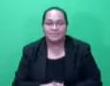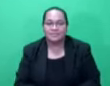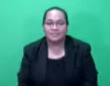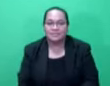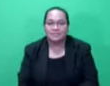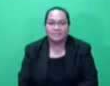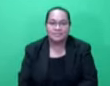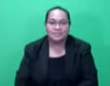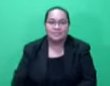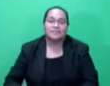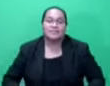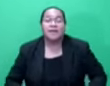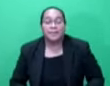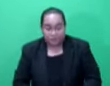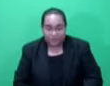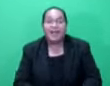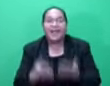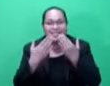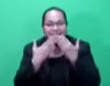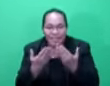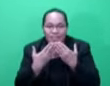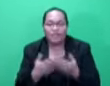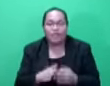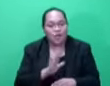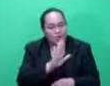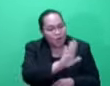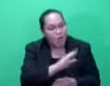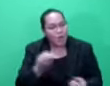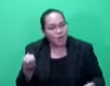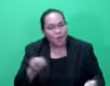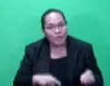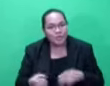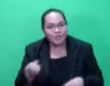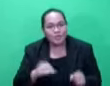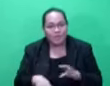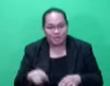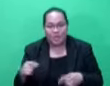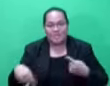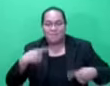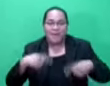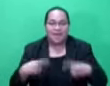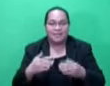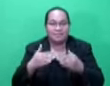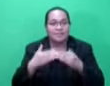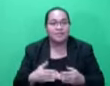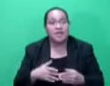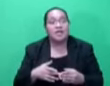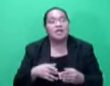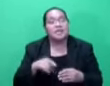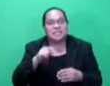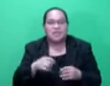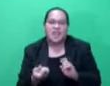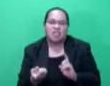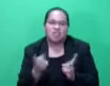I thank the Honorable Gavoka for his contribution to the debate. Honorable members, there's been a change in